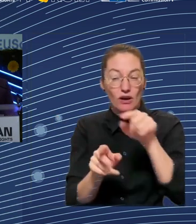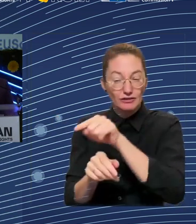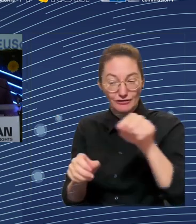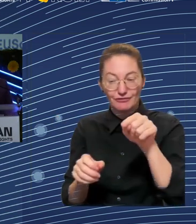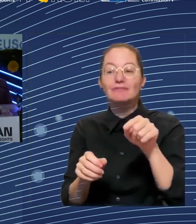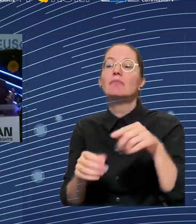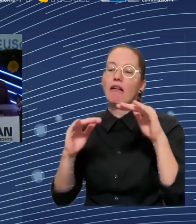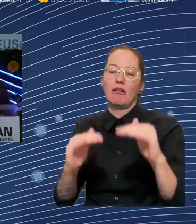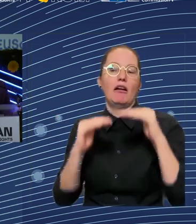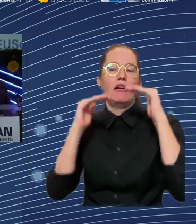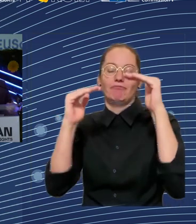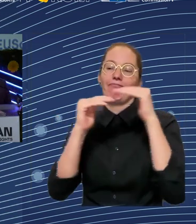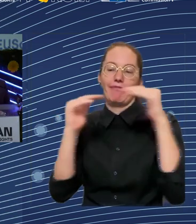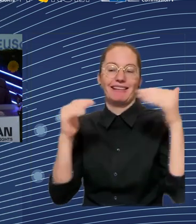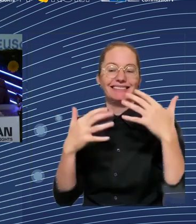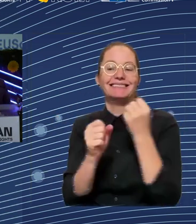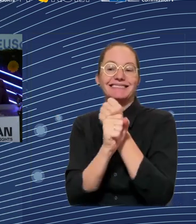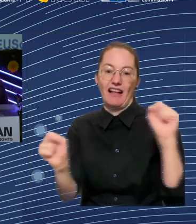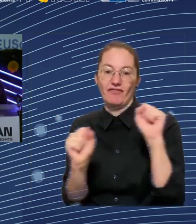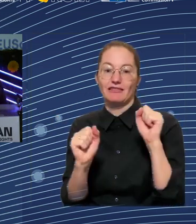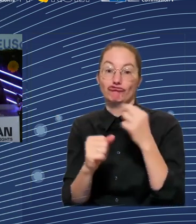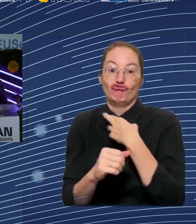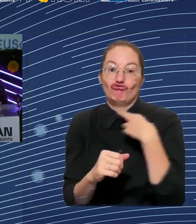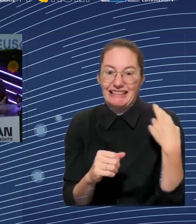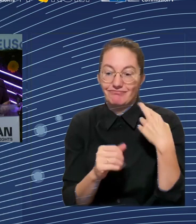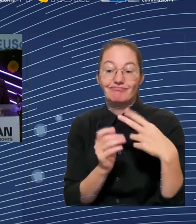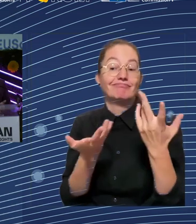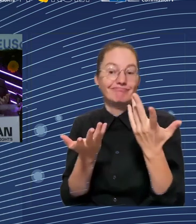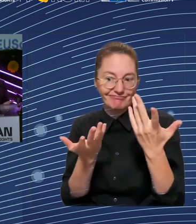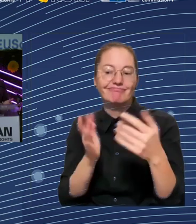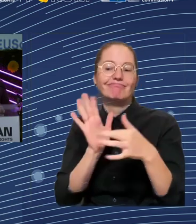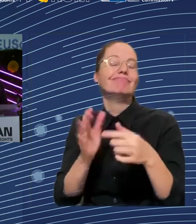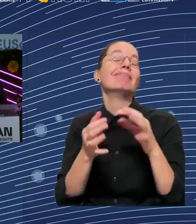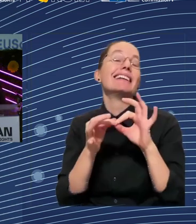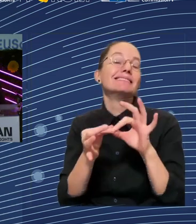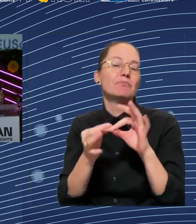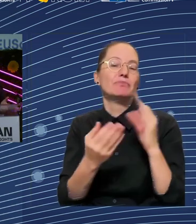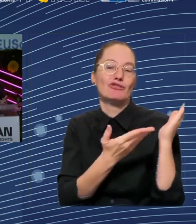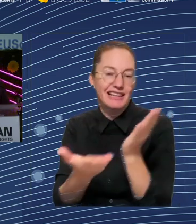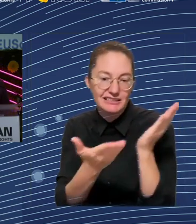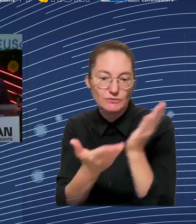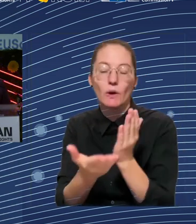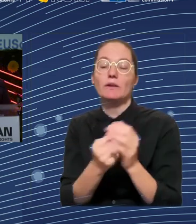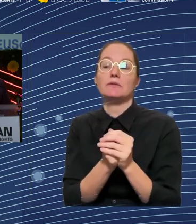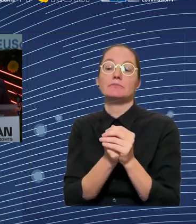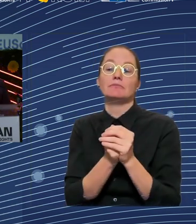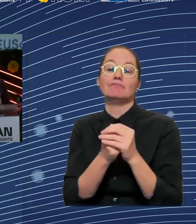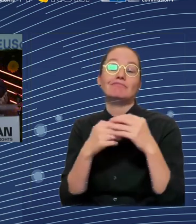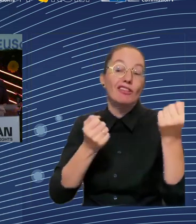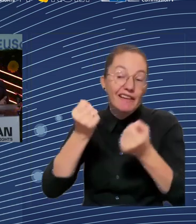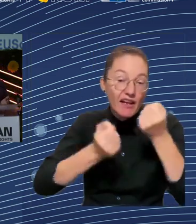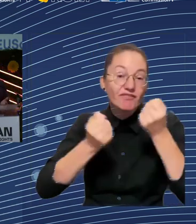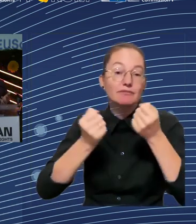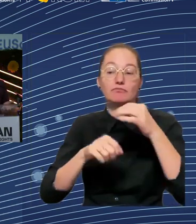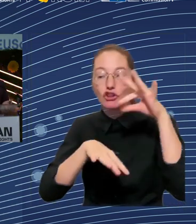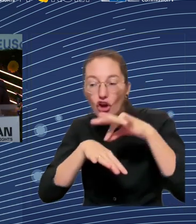Additionally, to job quality, the ESDA report also examines earnings, or as a proxy, difficulties in